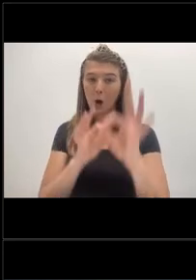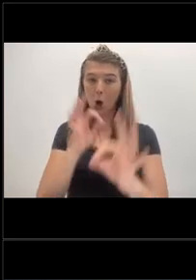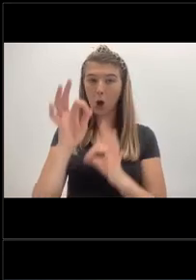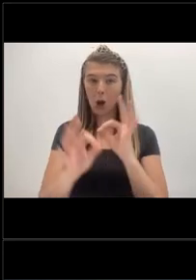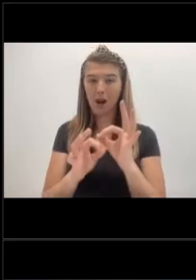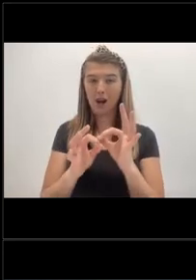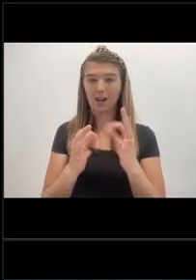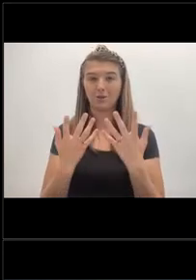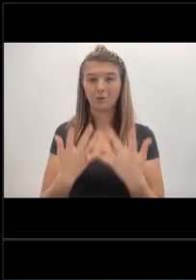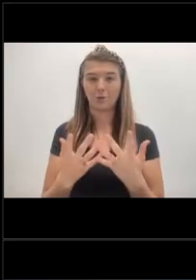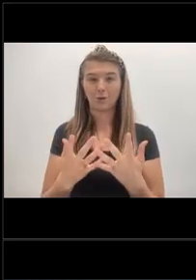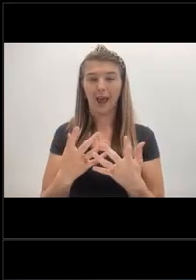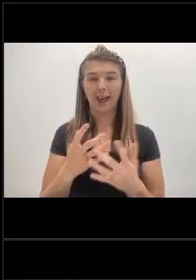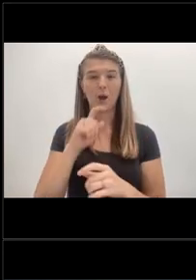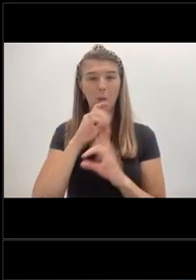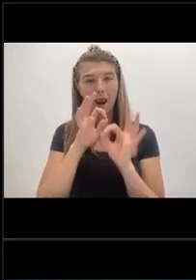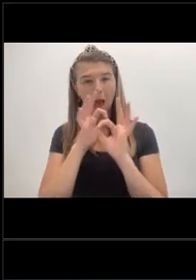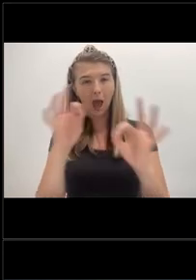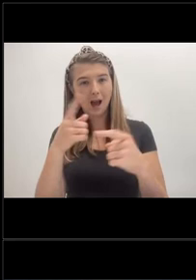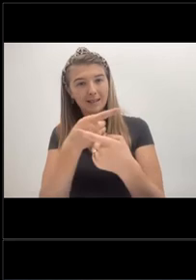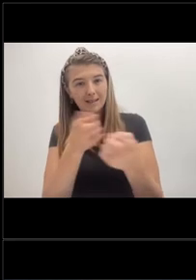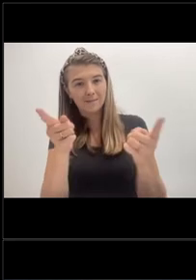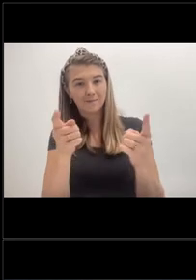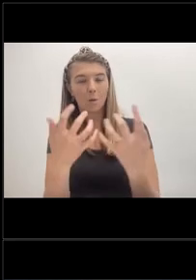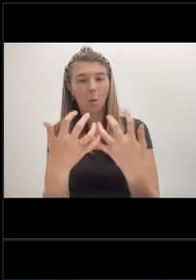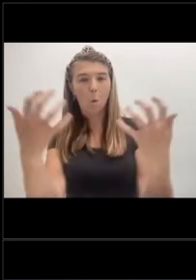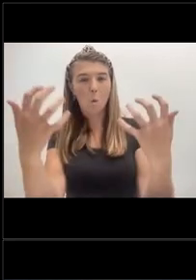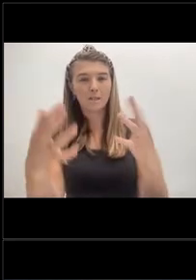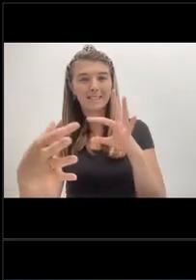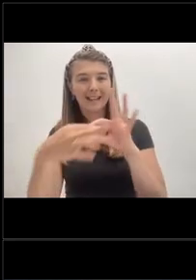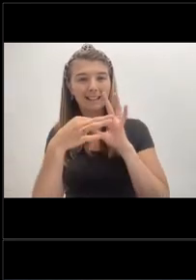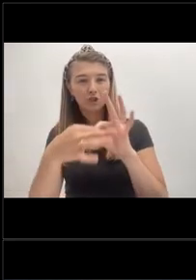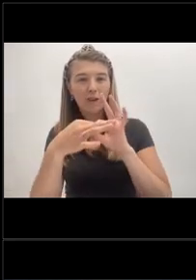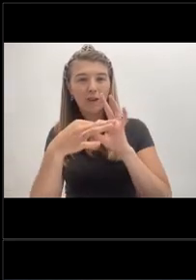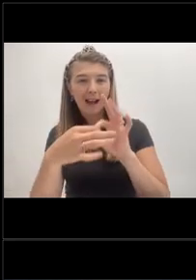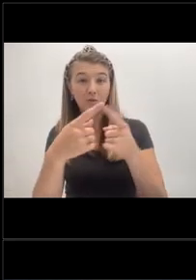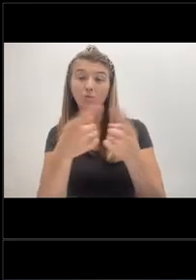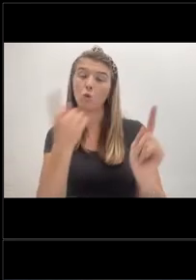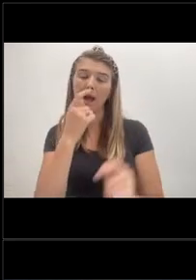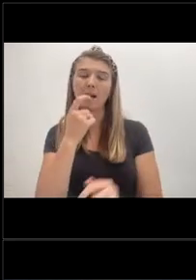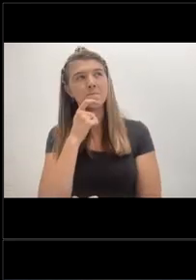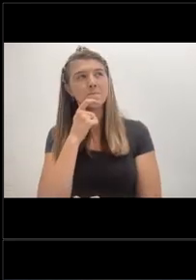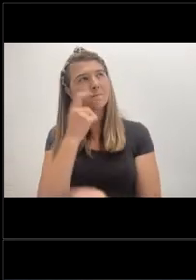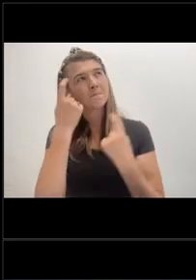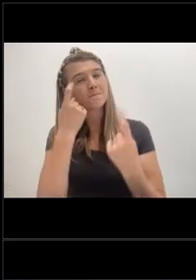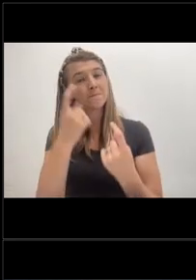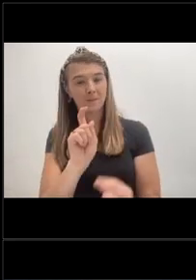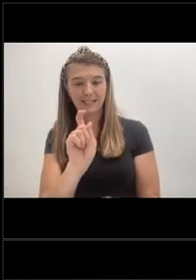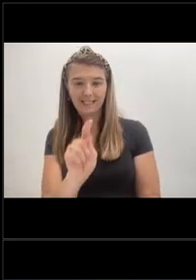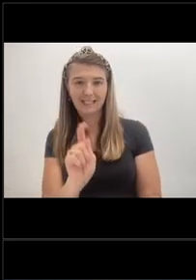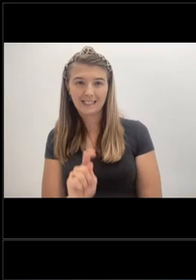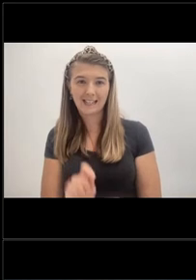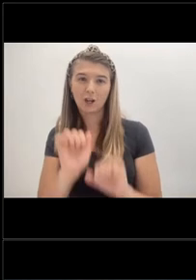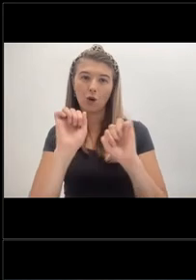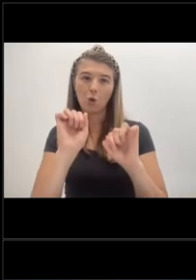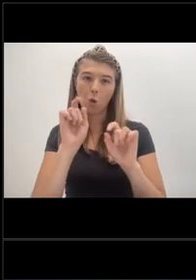we're going to do next is run a poll. This is an interactive poll that you as an audience can tick a box to let us know what you think. When